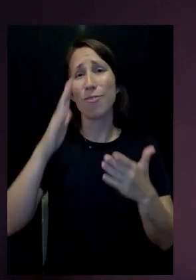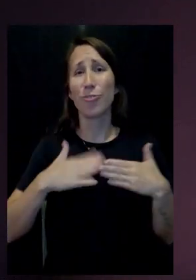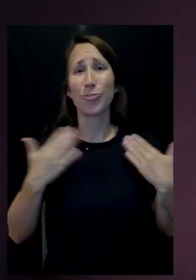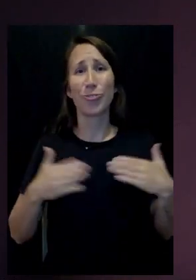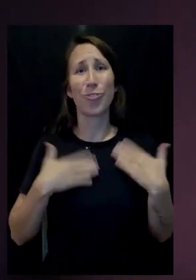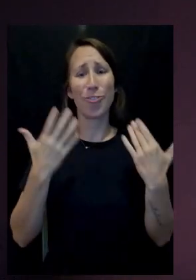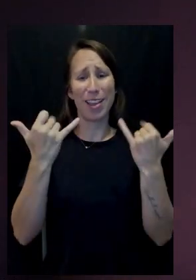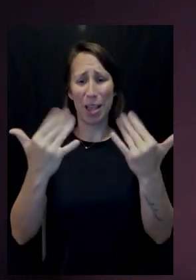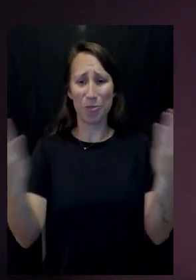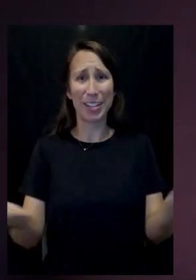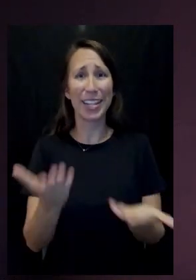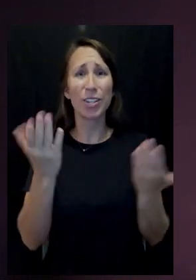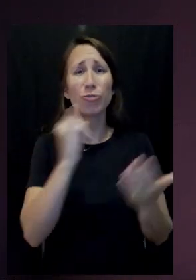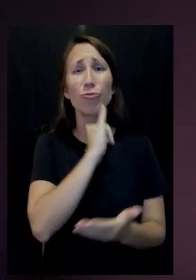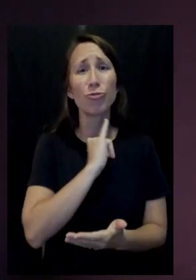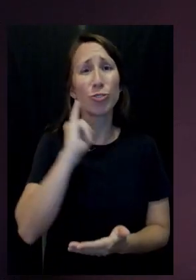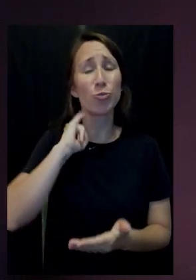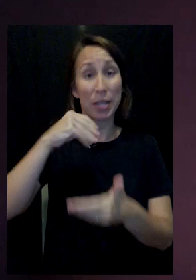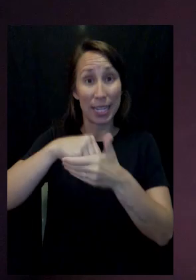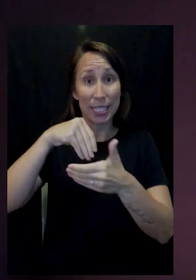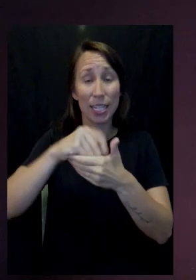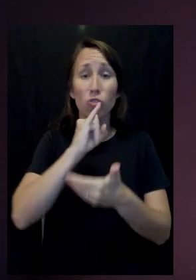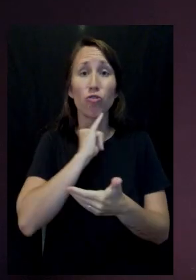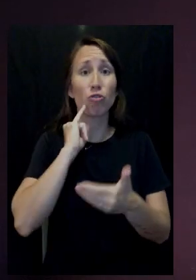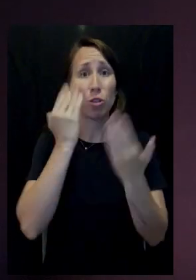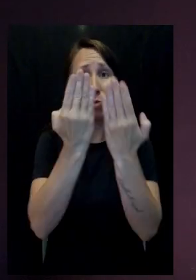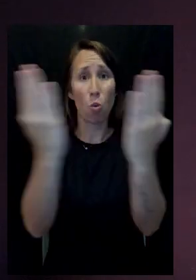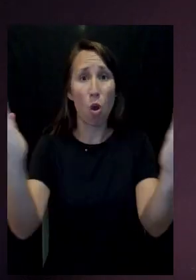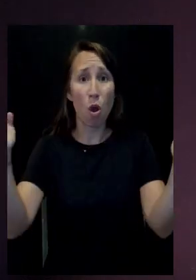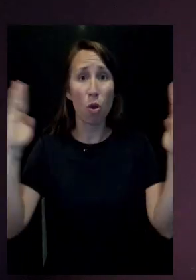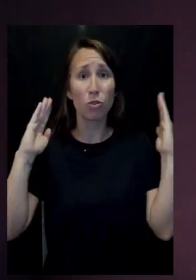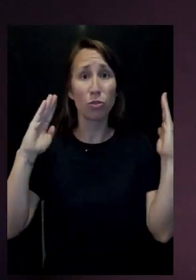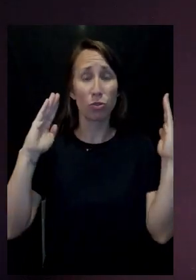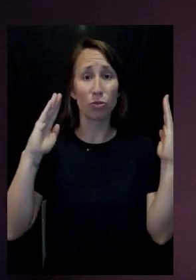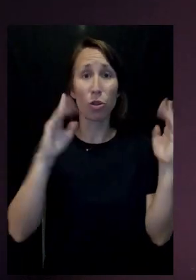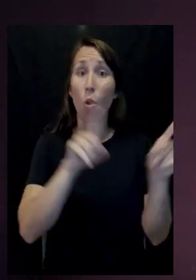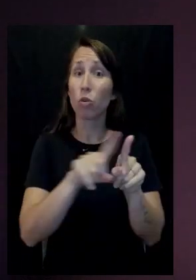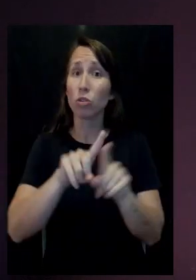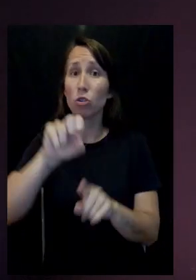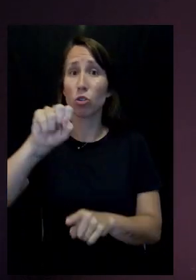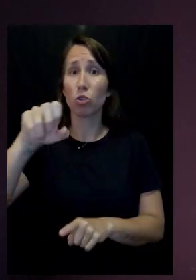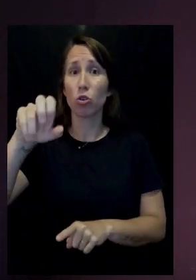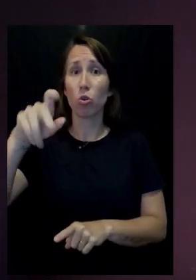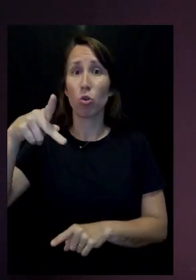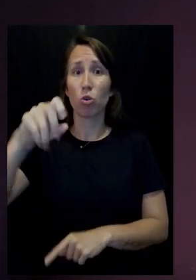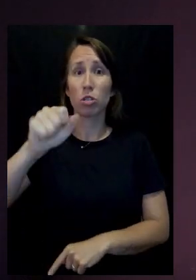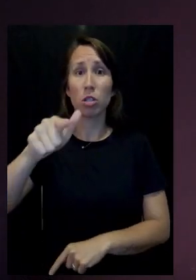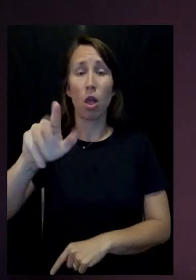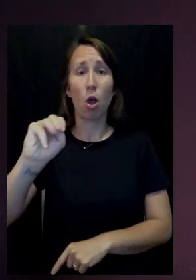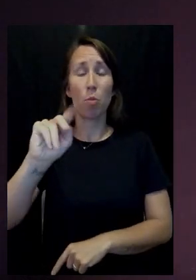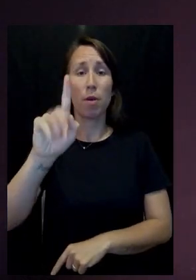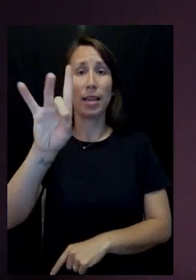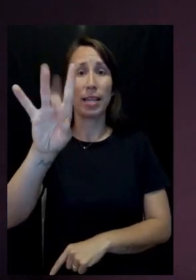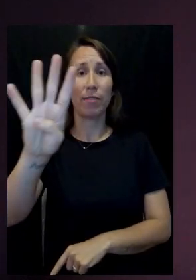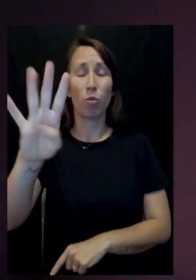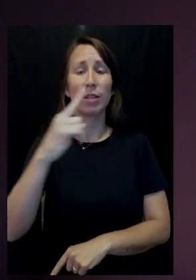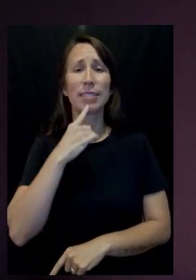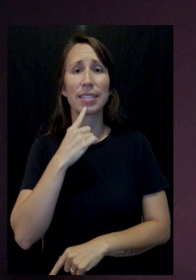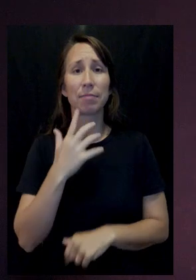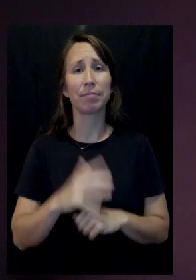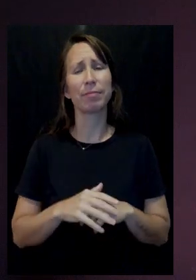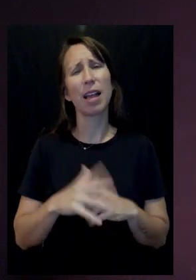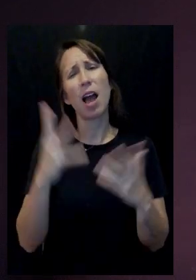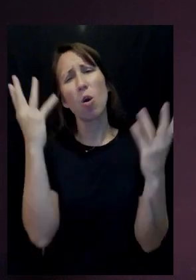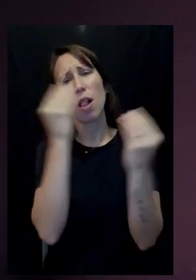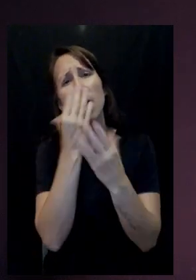O Jerusalem, inside Jerusalem's walls." And also Psalm 84. And I love this. It says, "How lovely is your